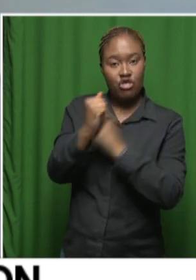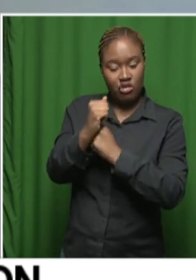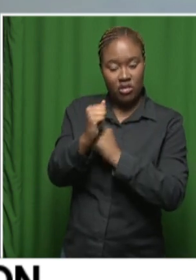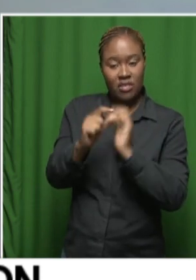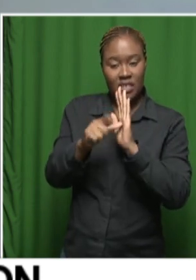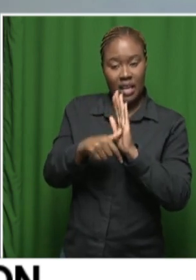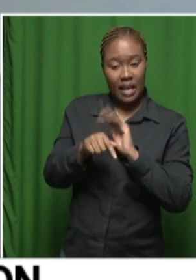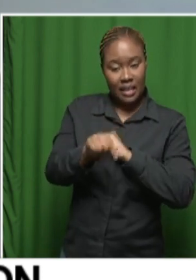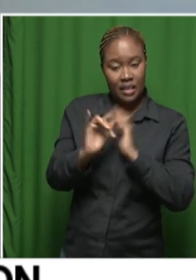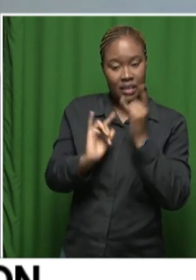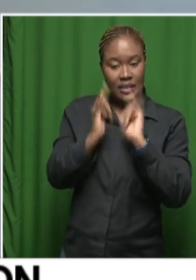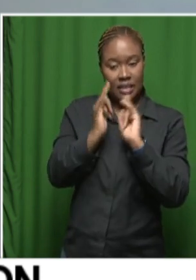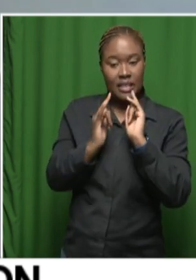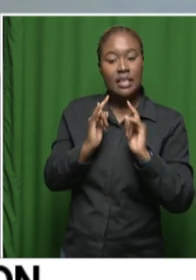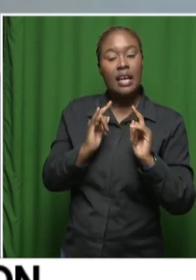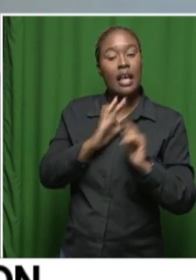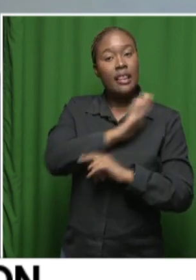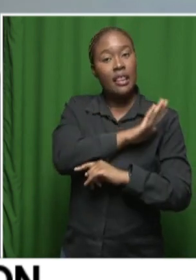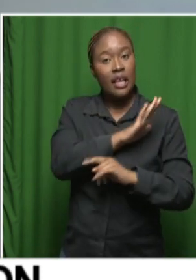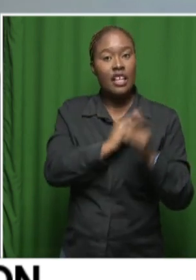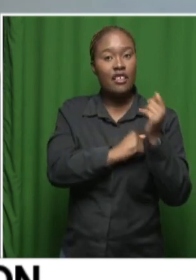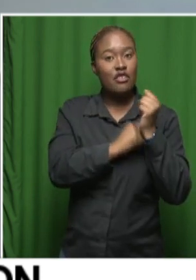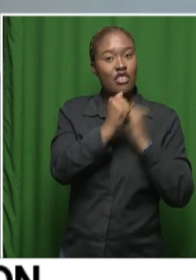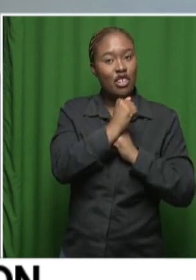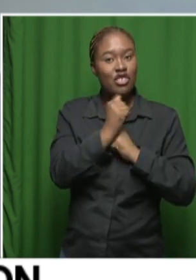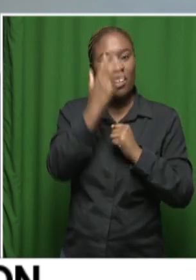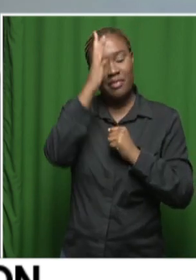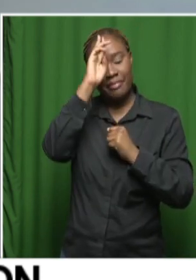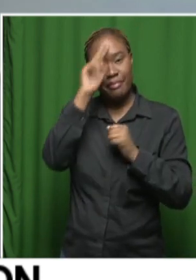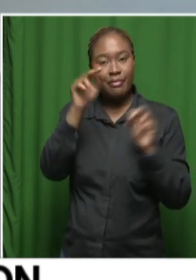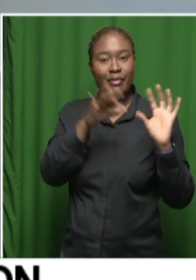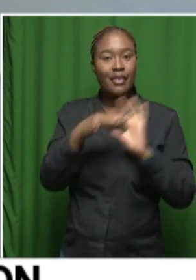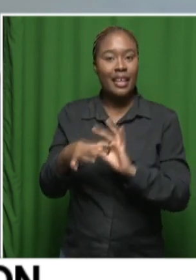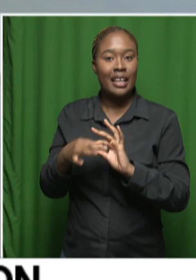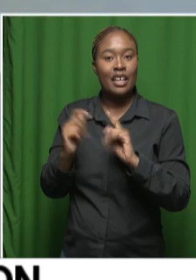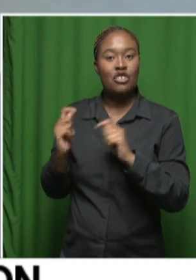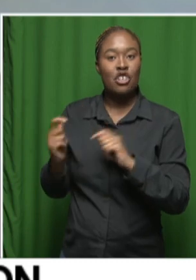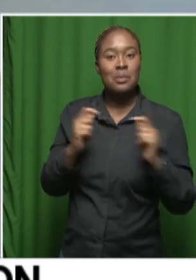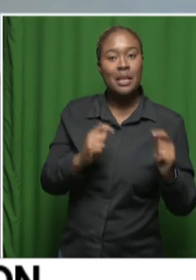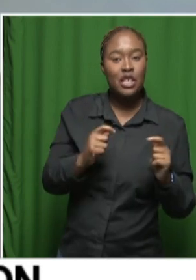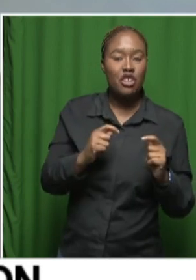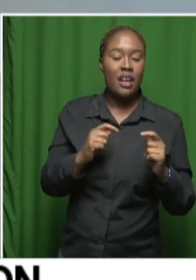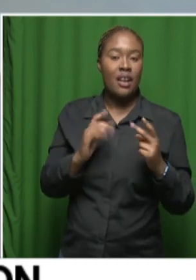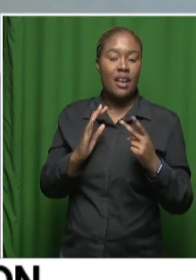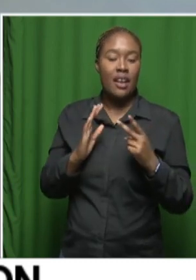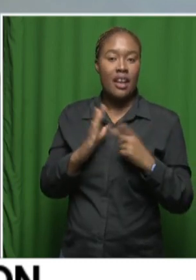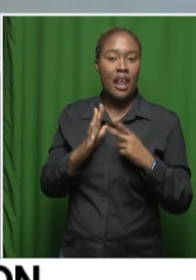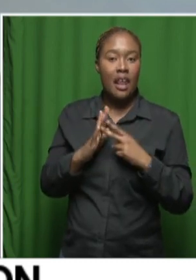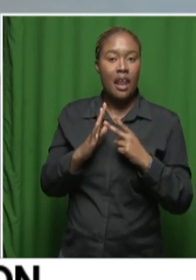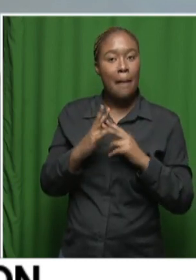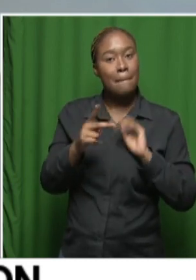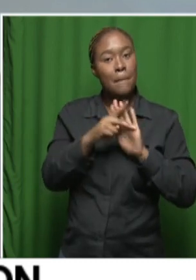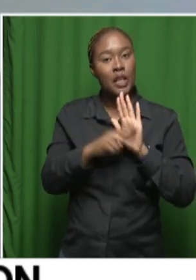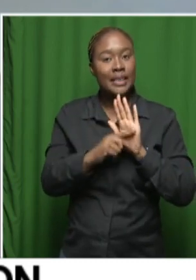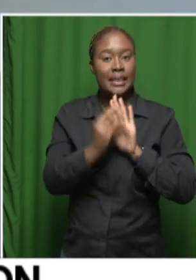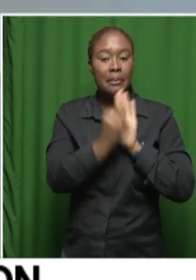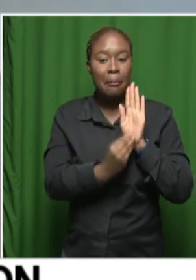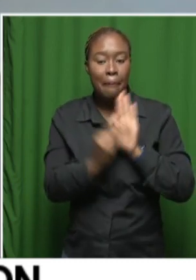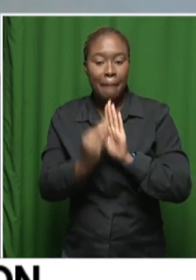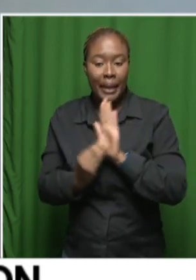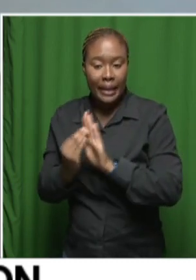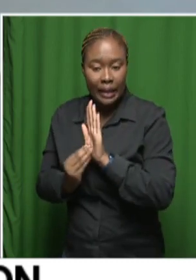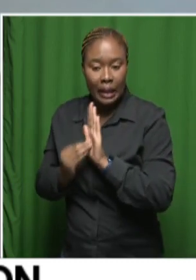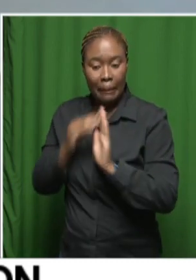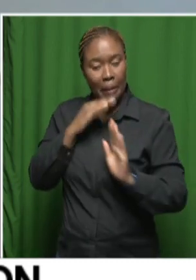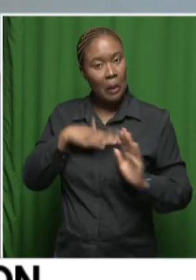looks at infrastructure as well as transportation, as well as policy making. So we are very interested to